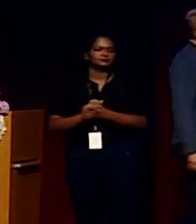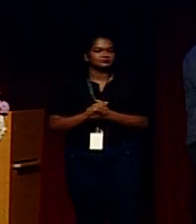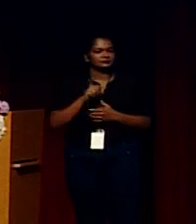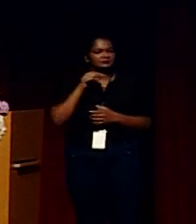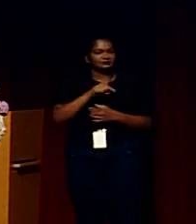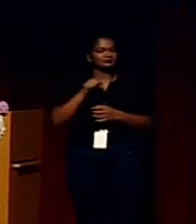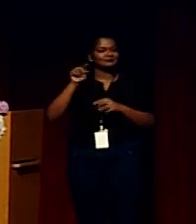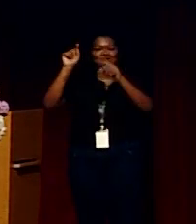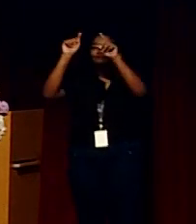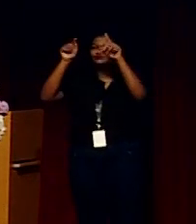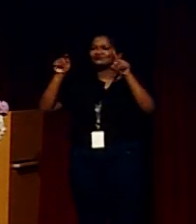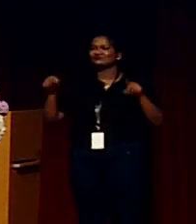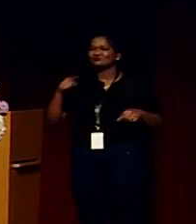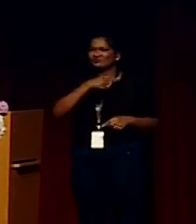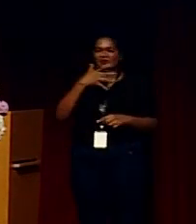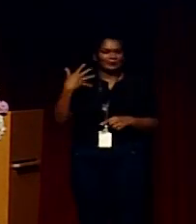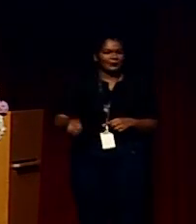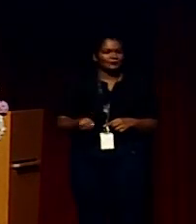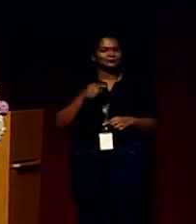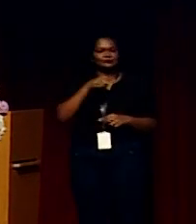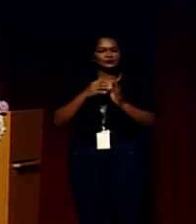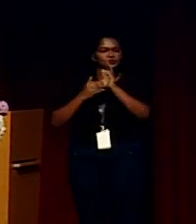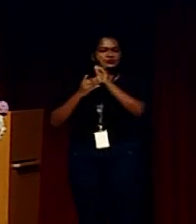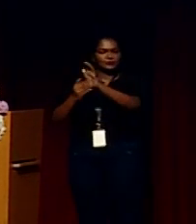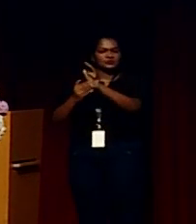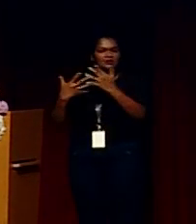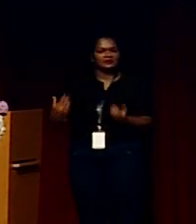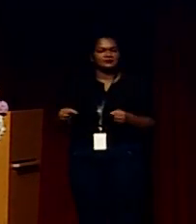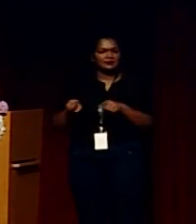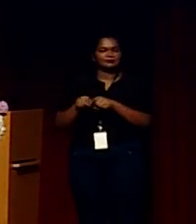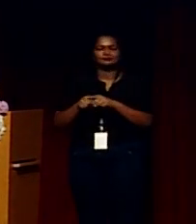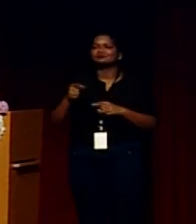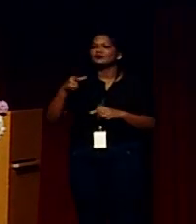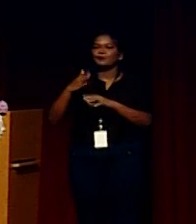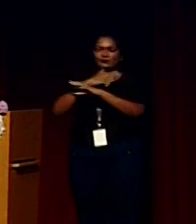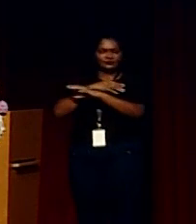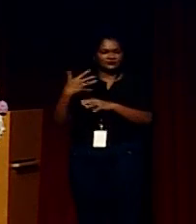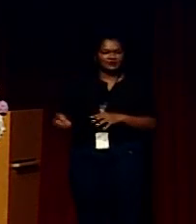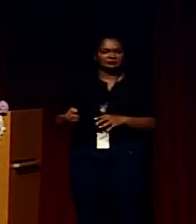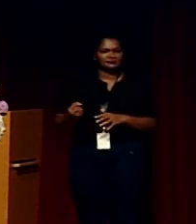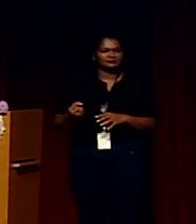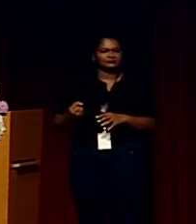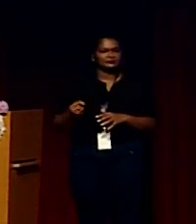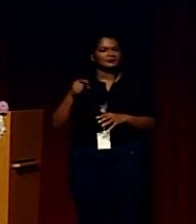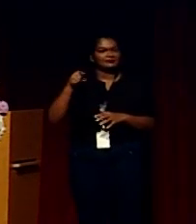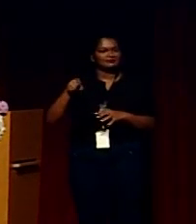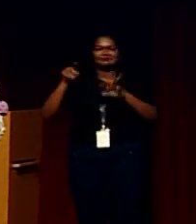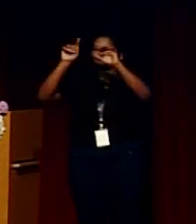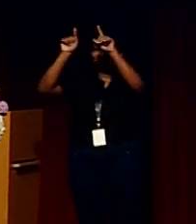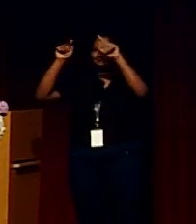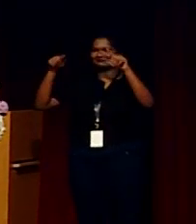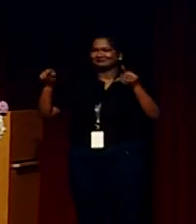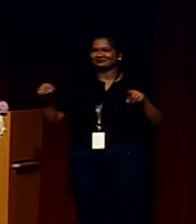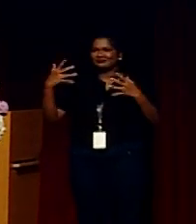here's a visualization what it does internally in terms of rewriting that formula. So it takes it, it disassembles it